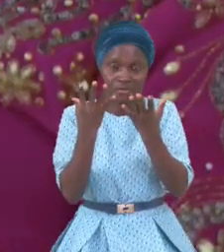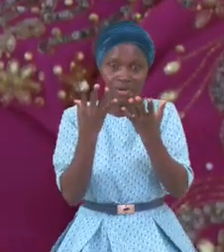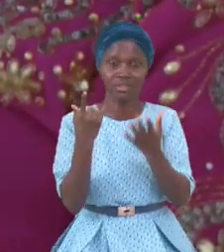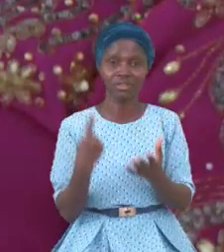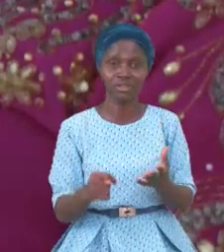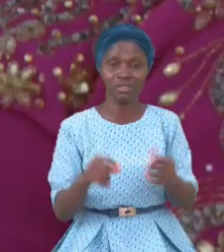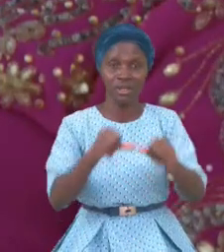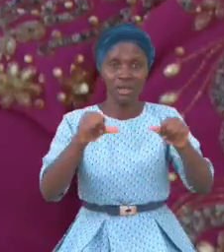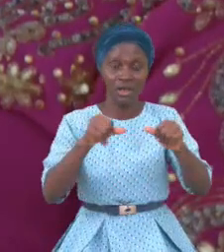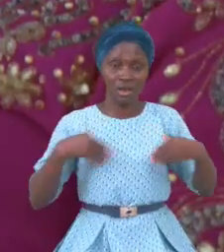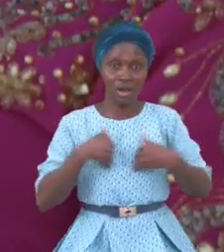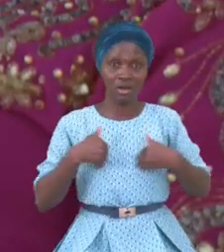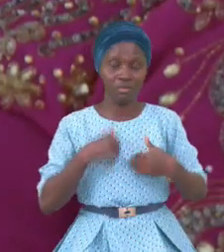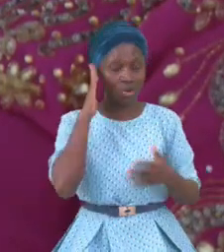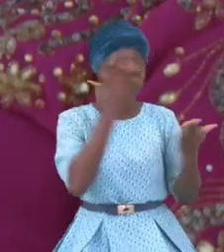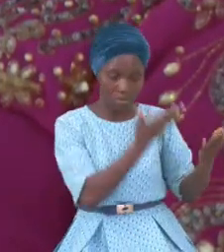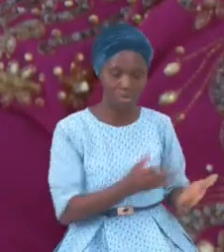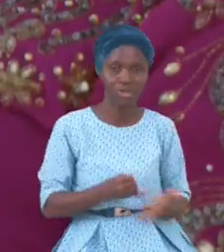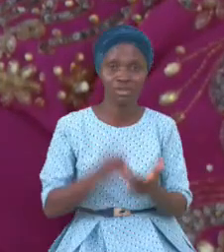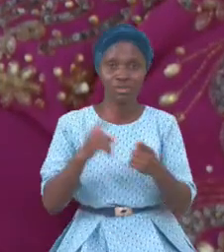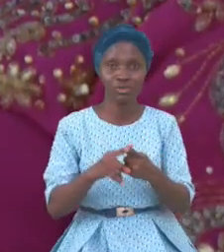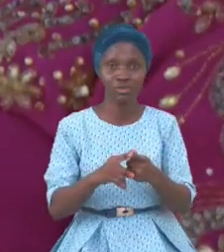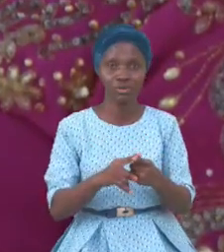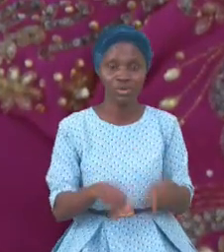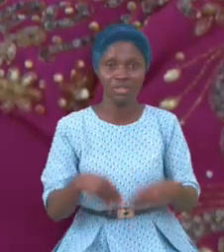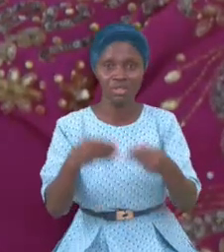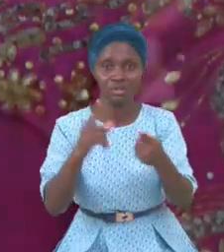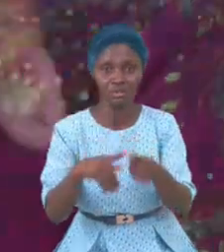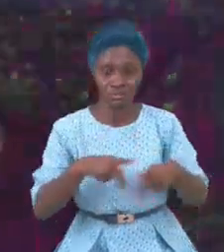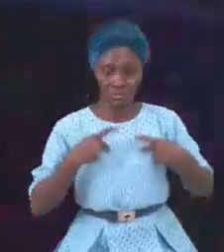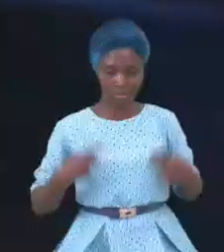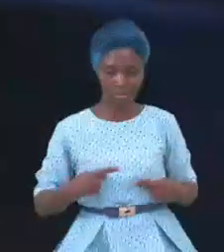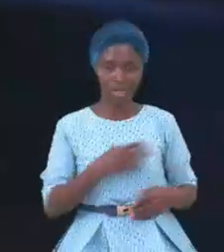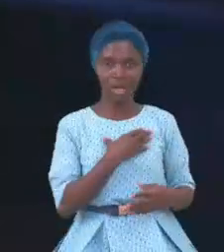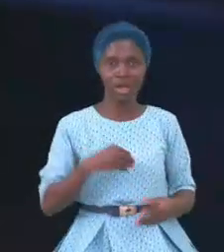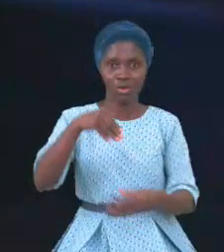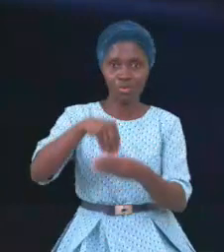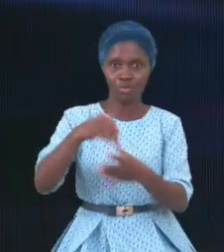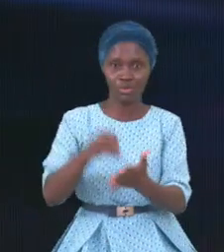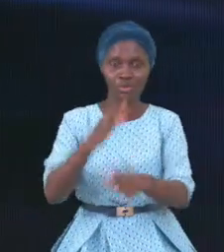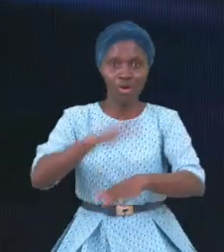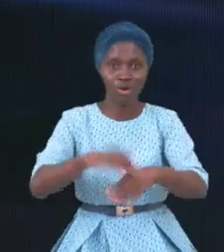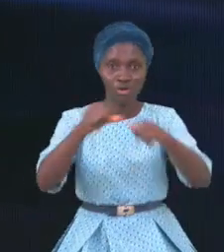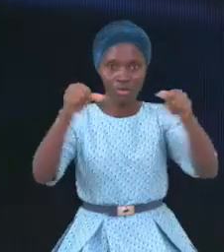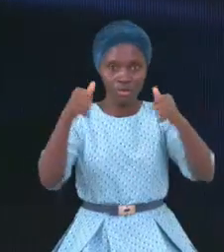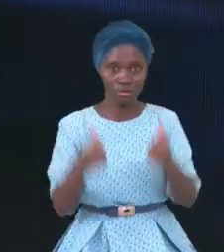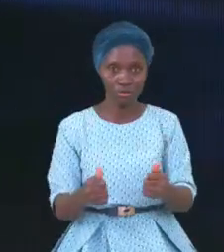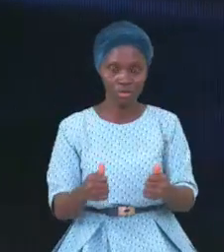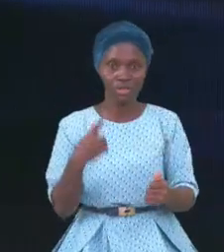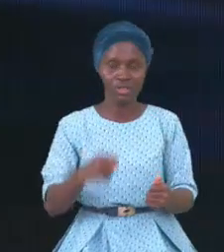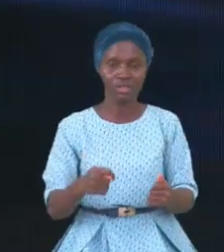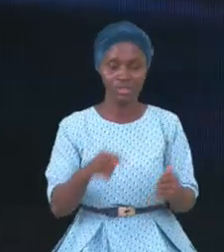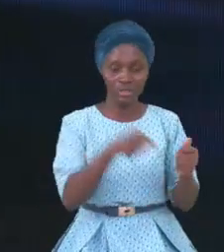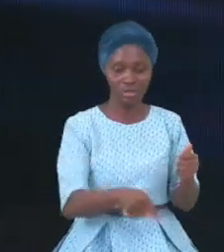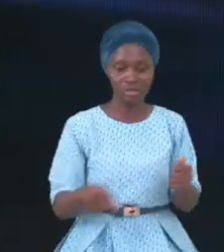and they lay it on the altar. Head, legs, stomach, thigh,